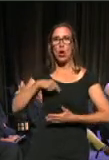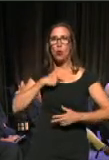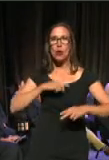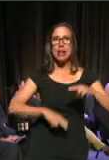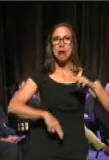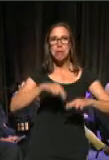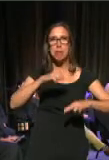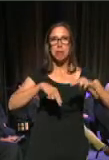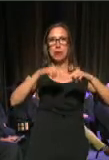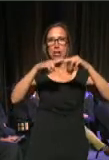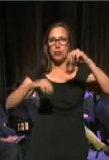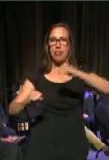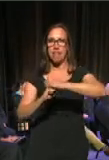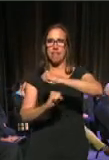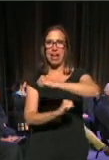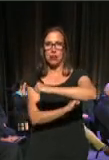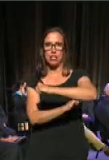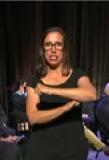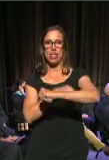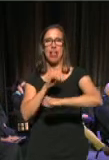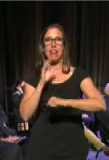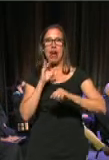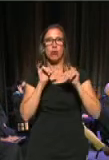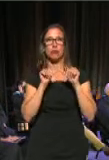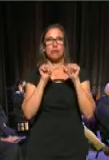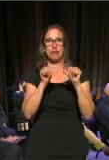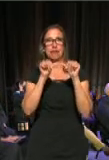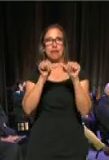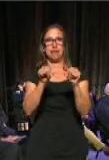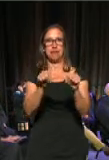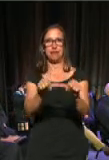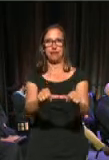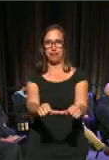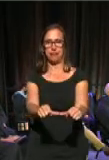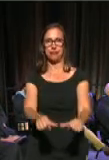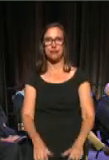the foundation that will be standing for many years to come.